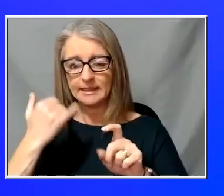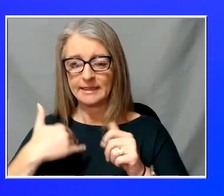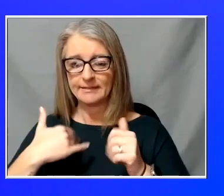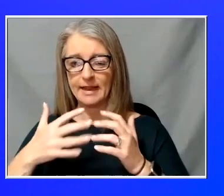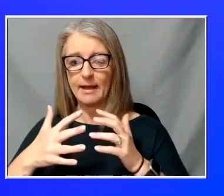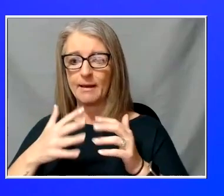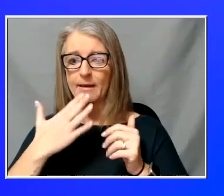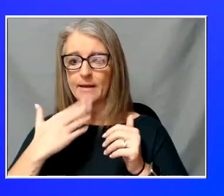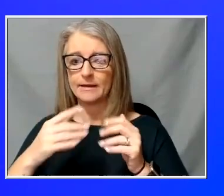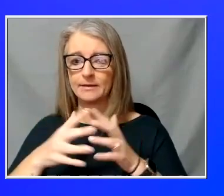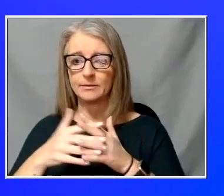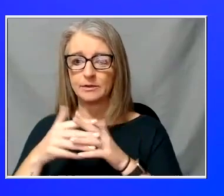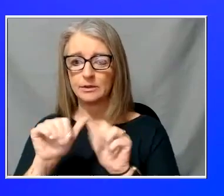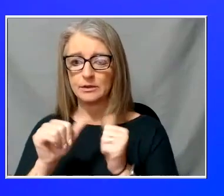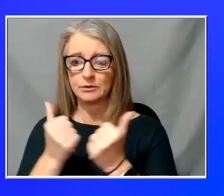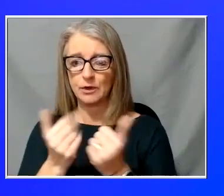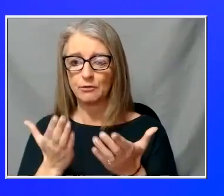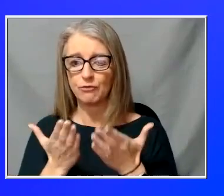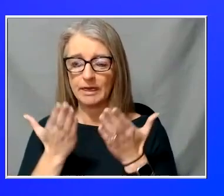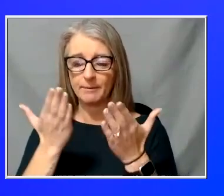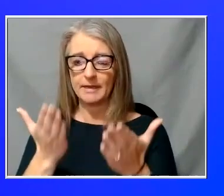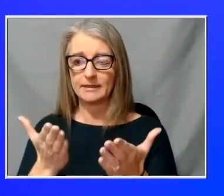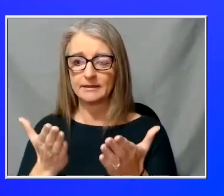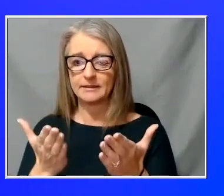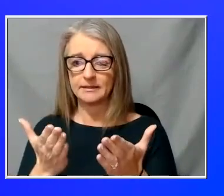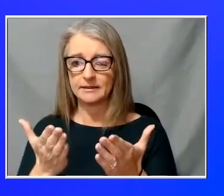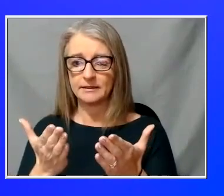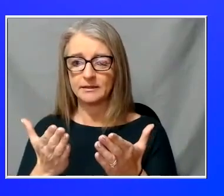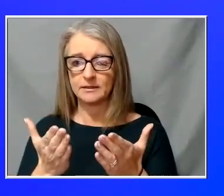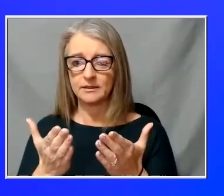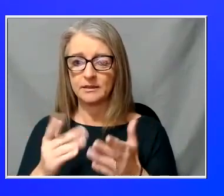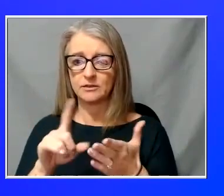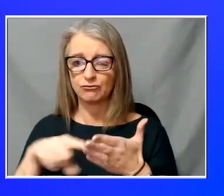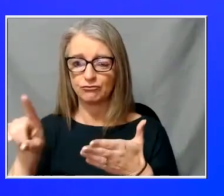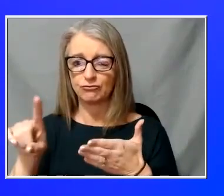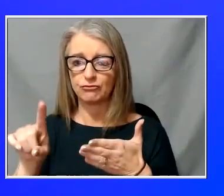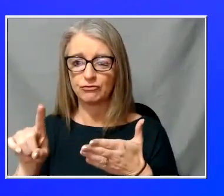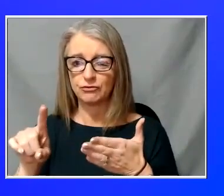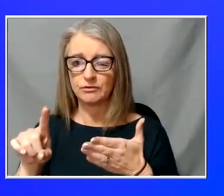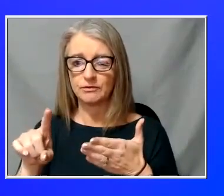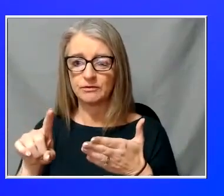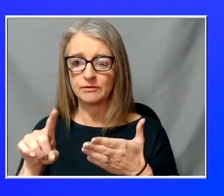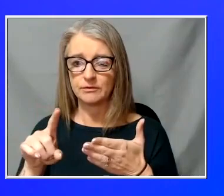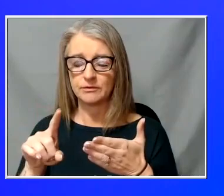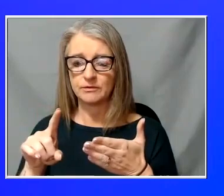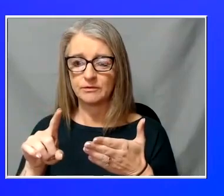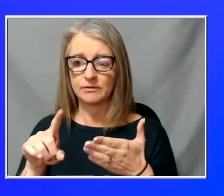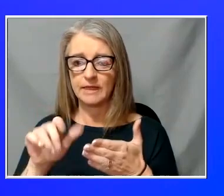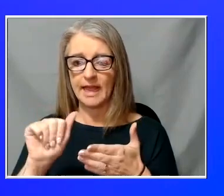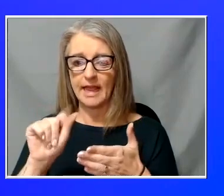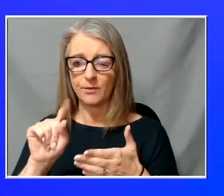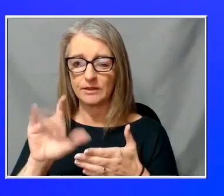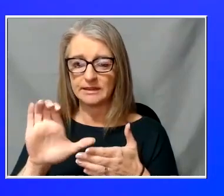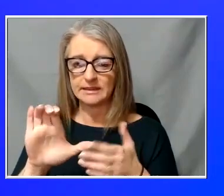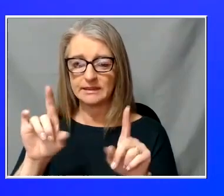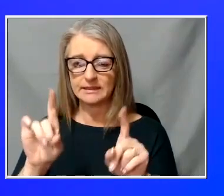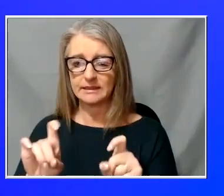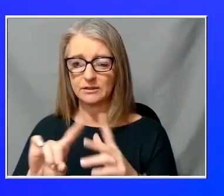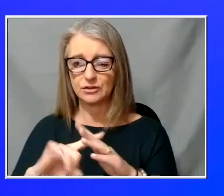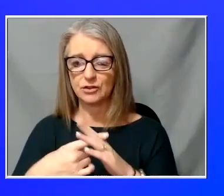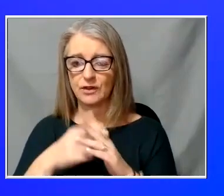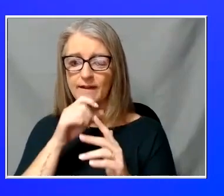Diabetes Association recommend that you check the provider to check the A1C test starting at